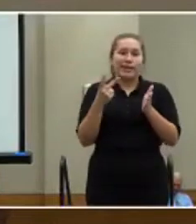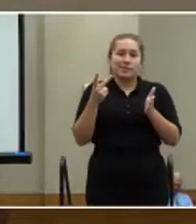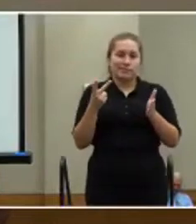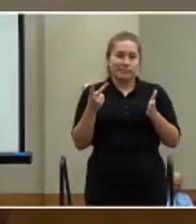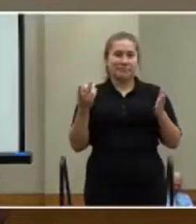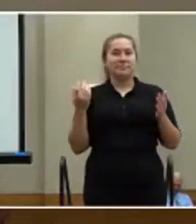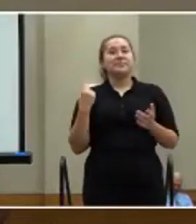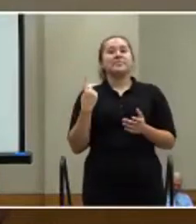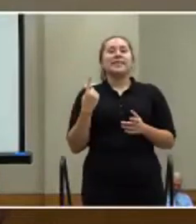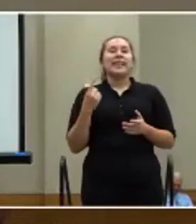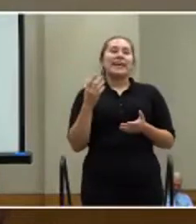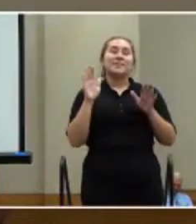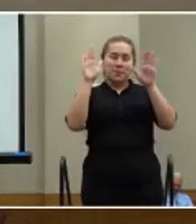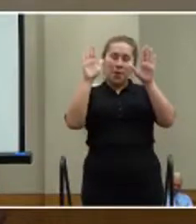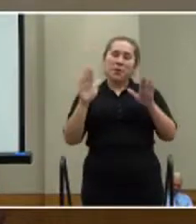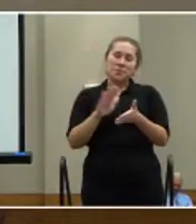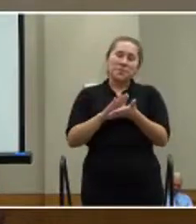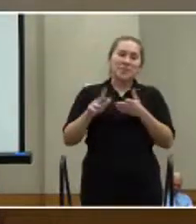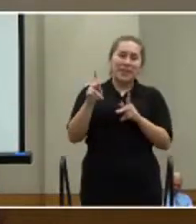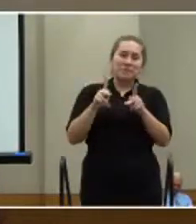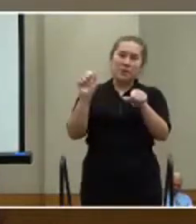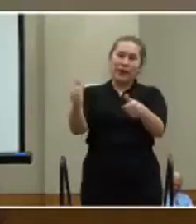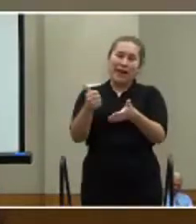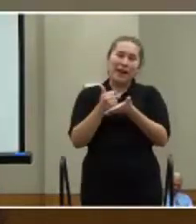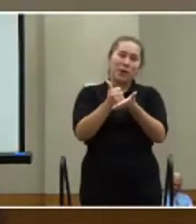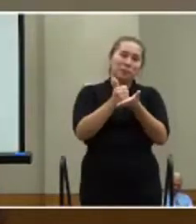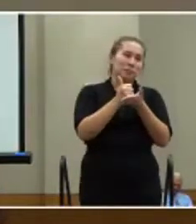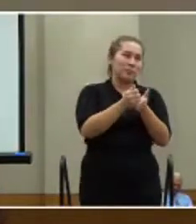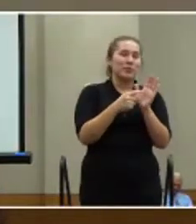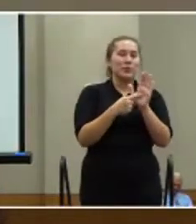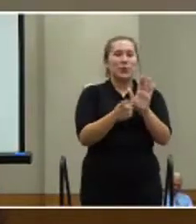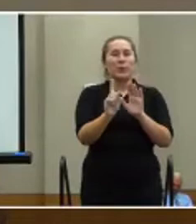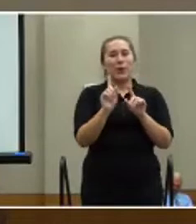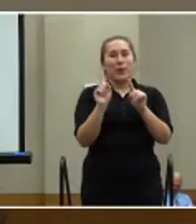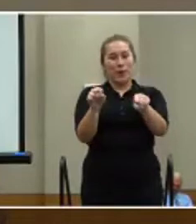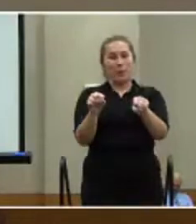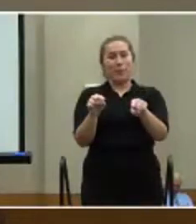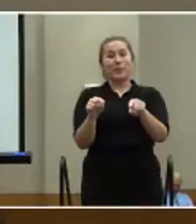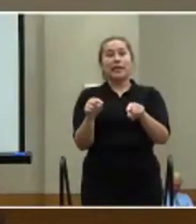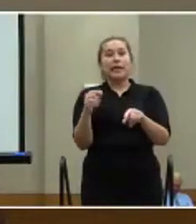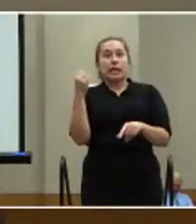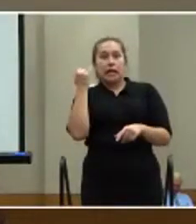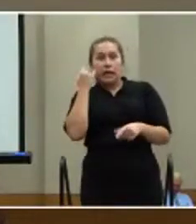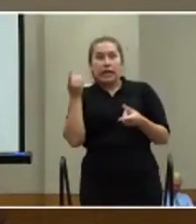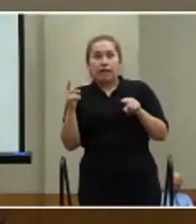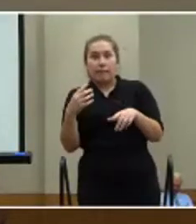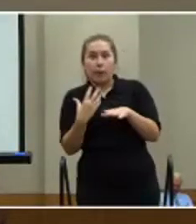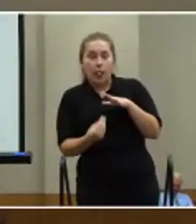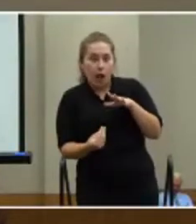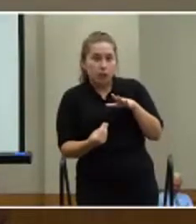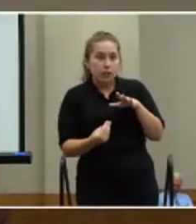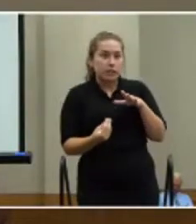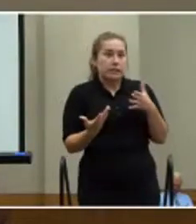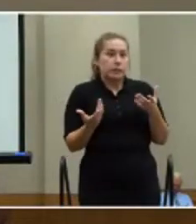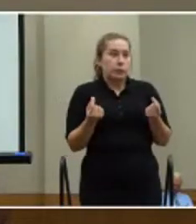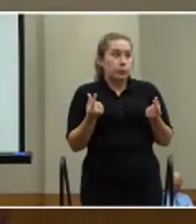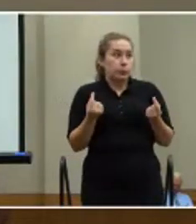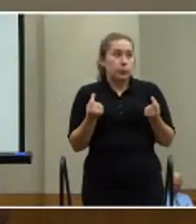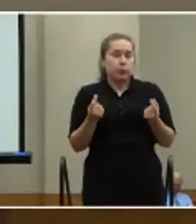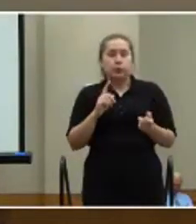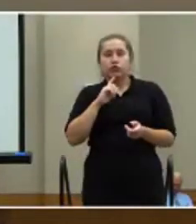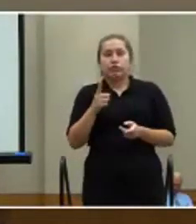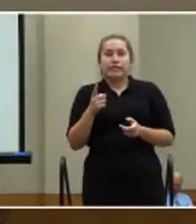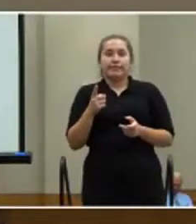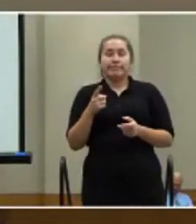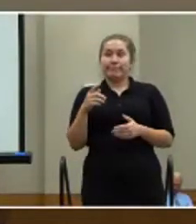But there's great people out there that kind of point you in the right direction. And your trip, if you do get lost or find your way, is really very, very